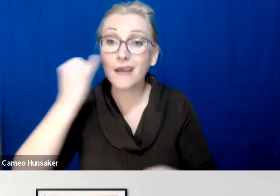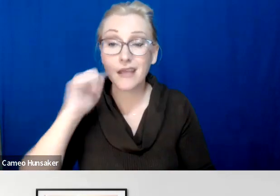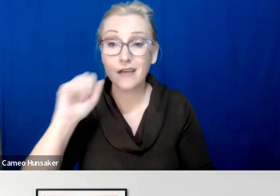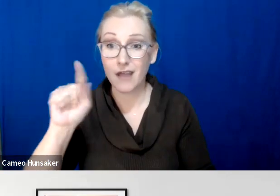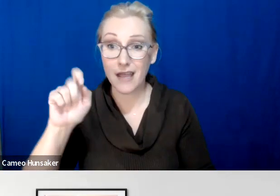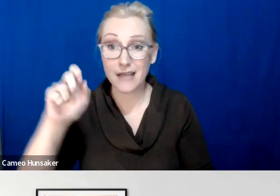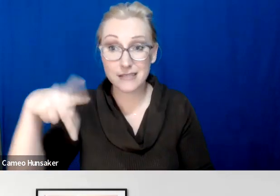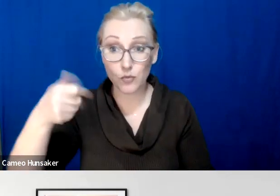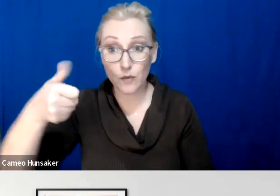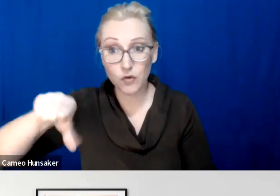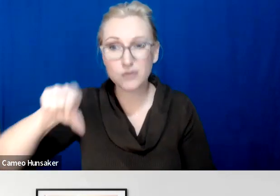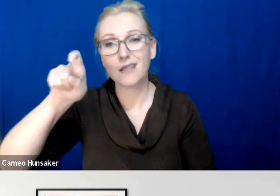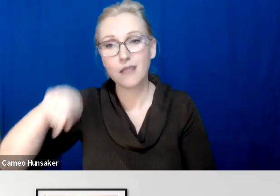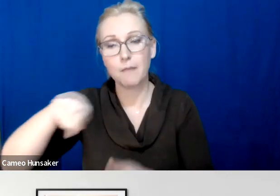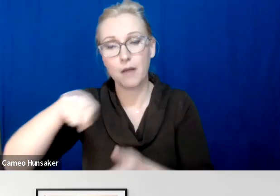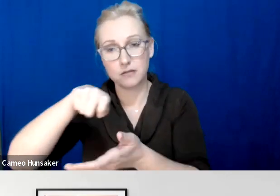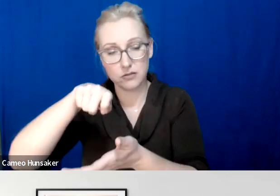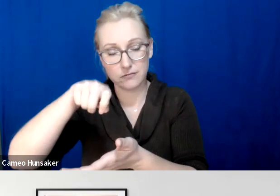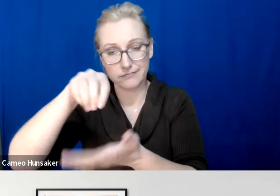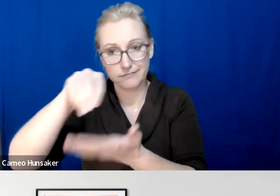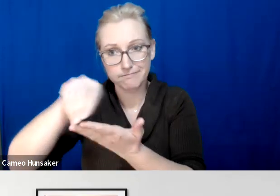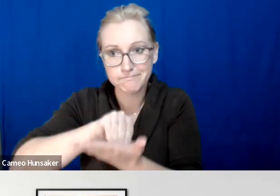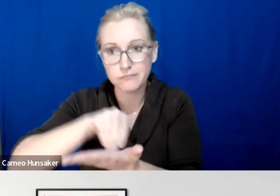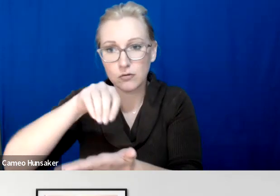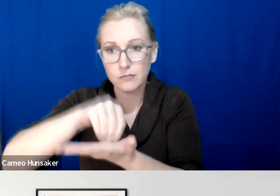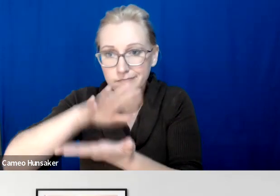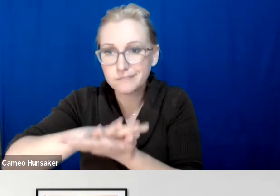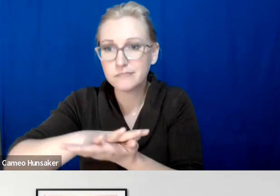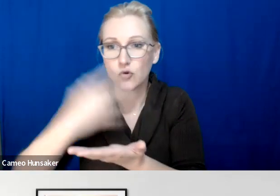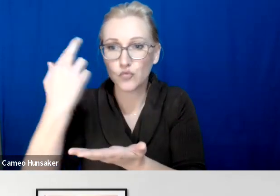writing. So they have to submit something to you called a prior written notice,